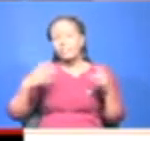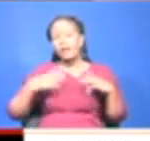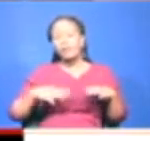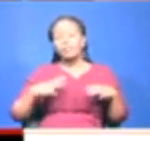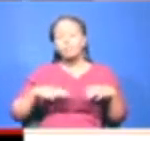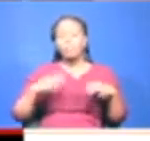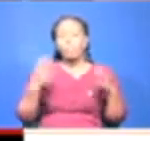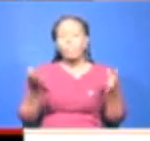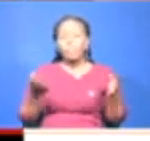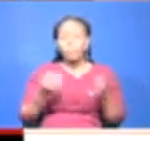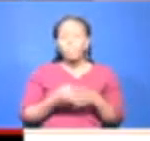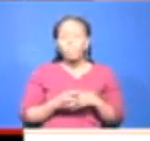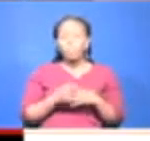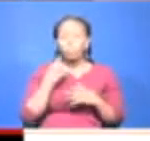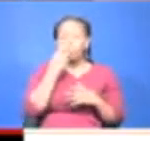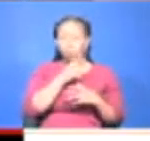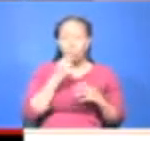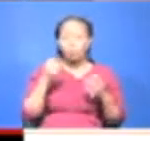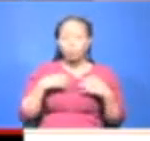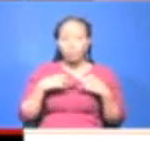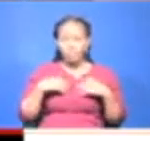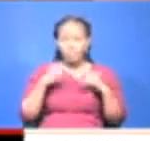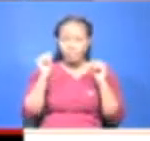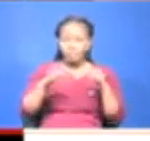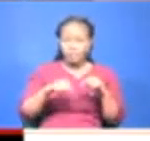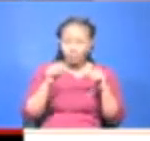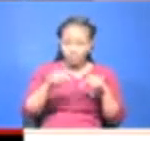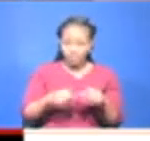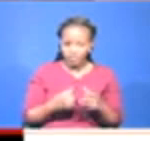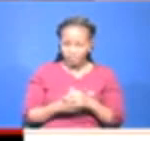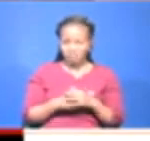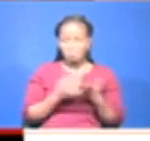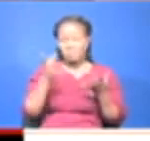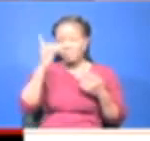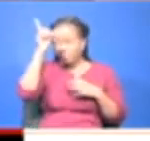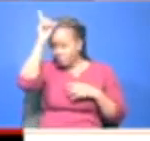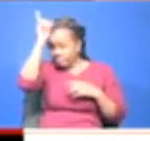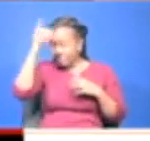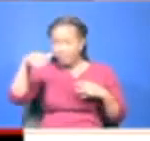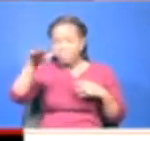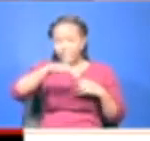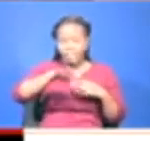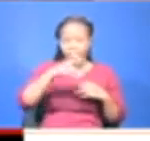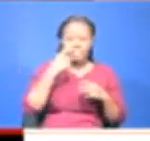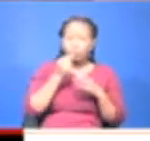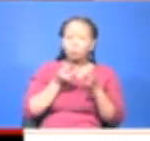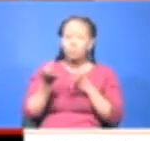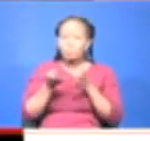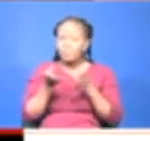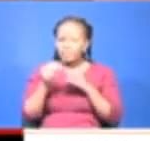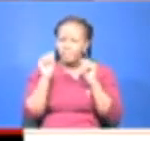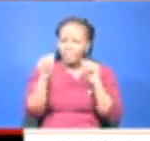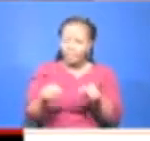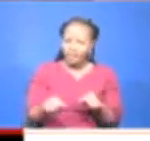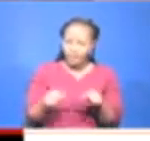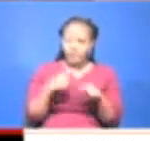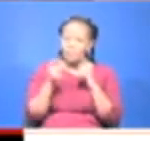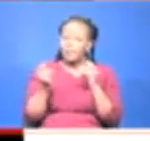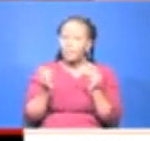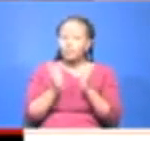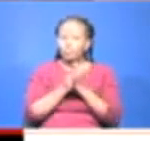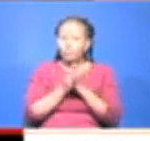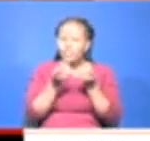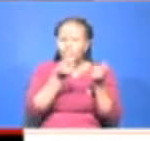have the capability in rural Kenya, who can do business, and with a little bit of support, they can really go